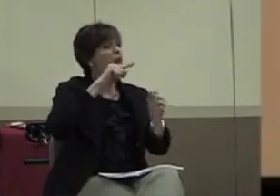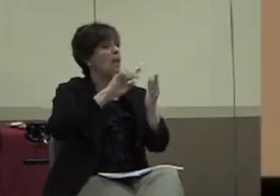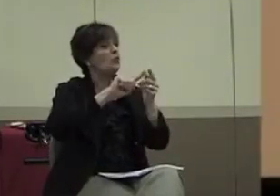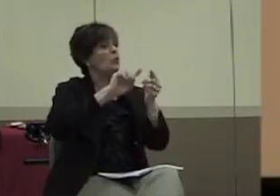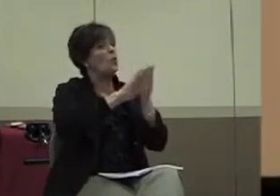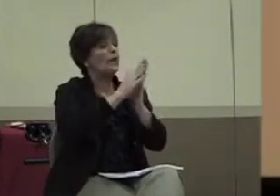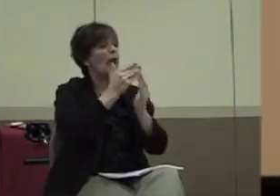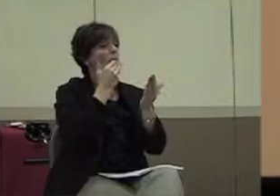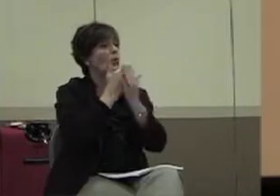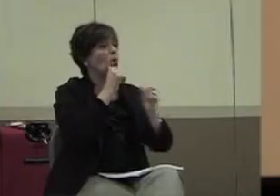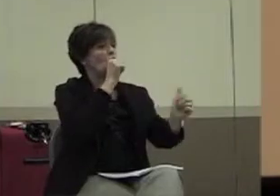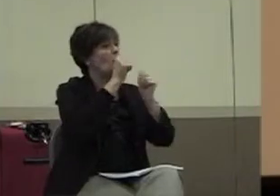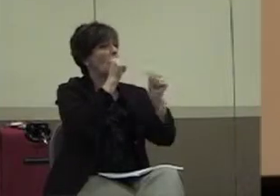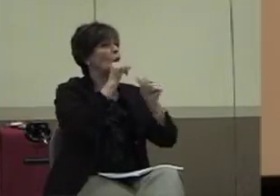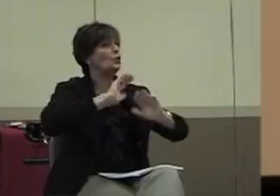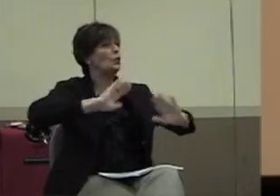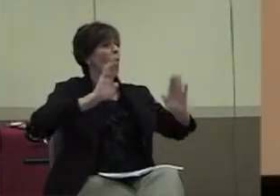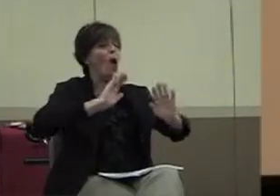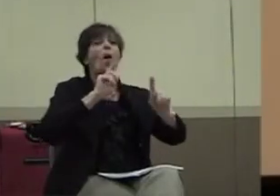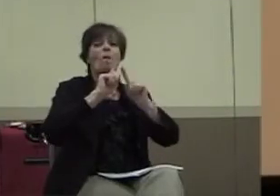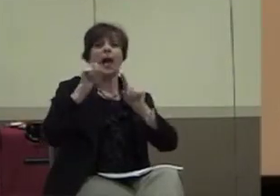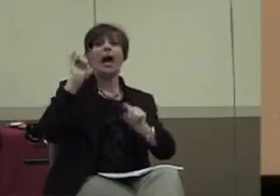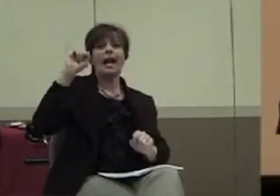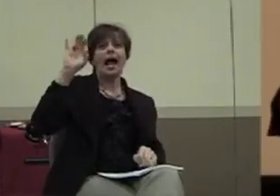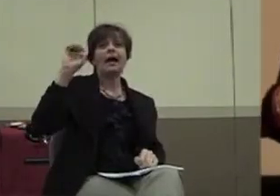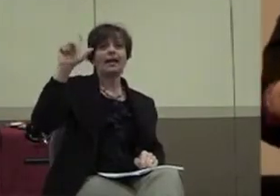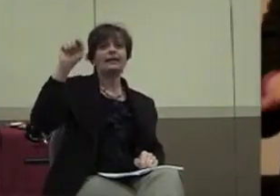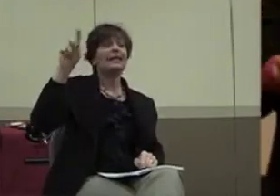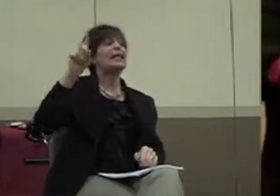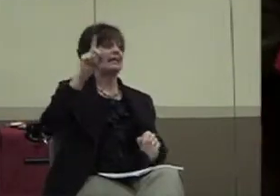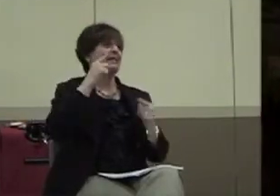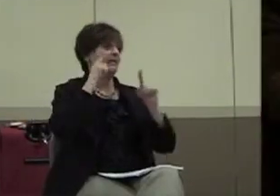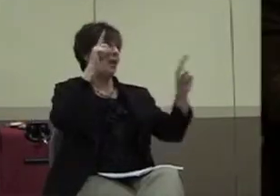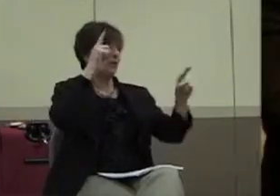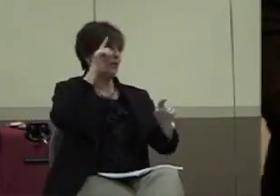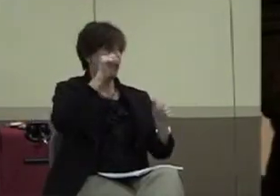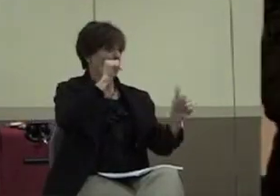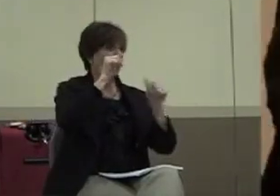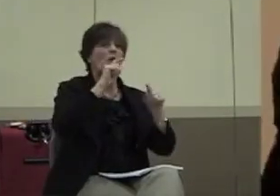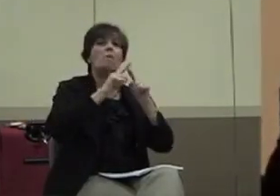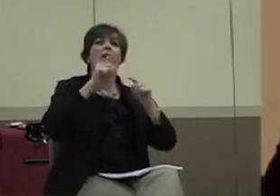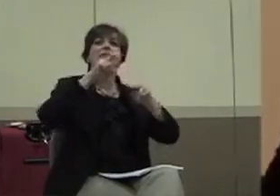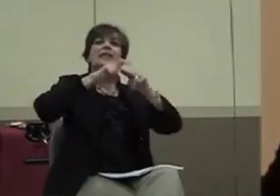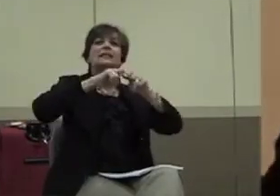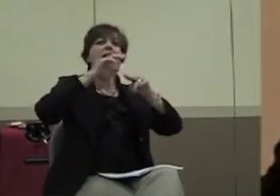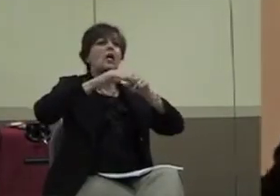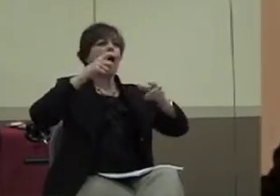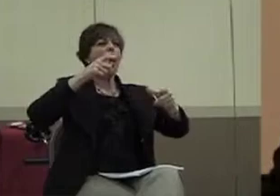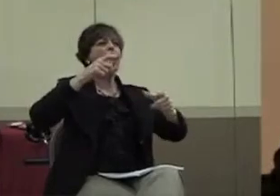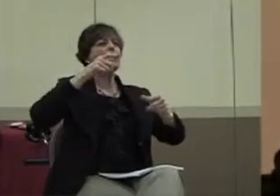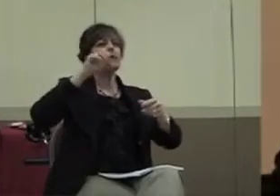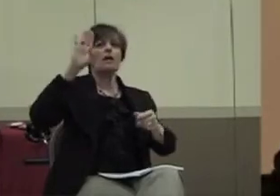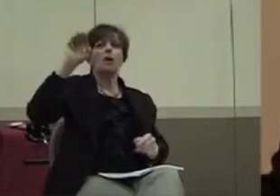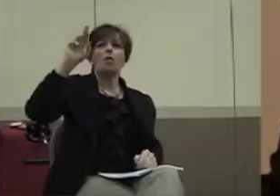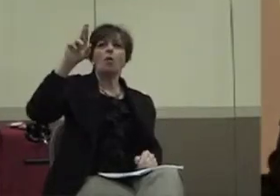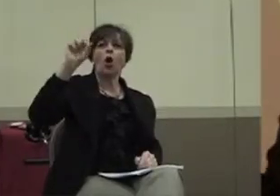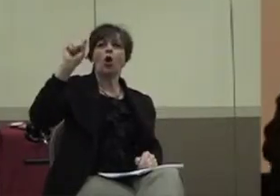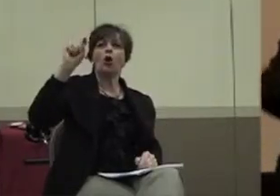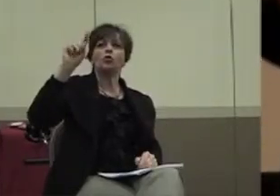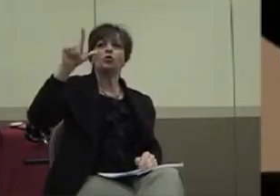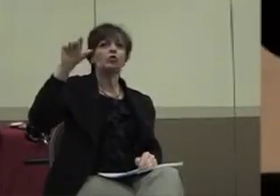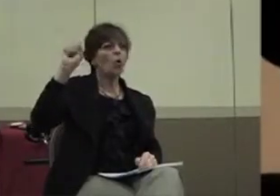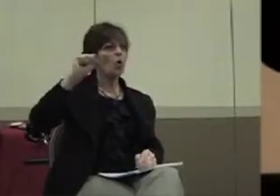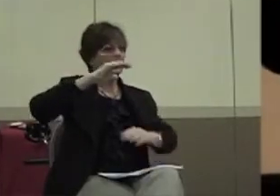Iceland is known for their drinking, but they sit on bar stools at counter height tables. So the little bitty kids have little kid